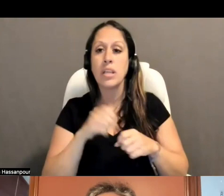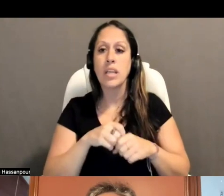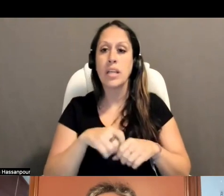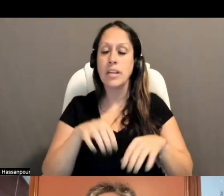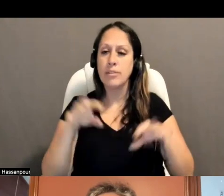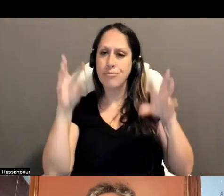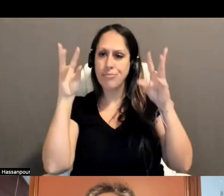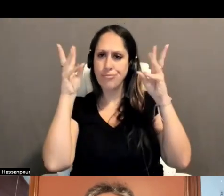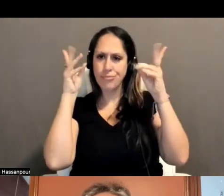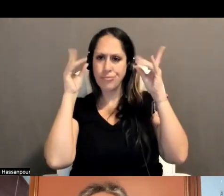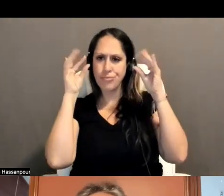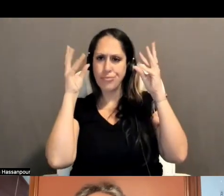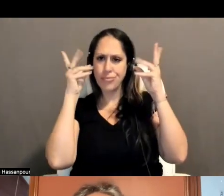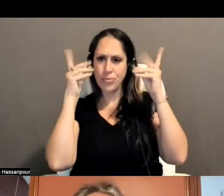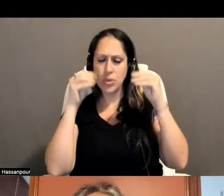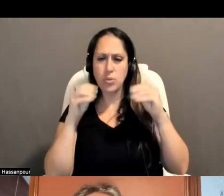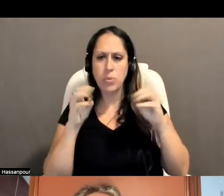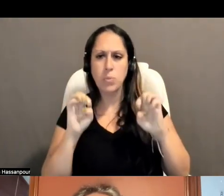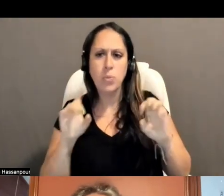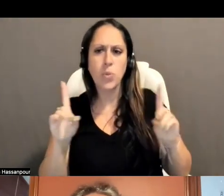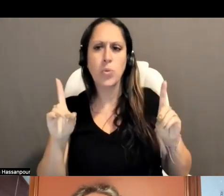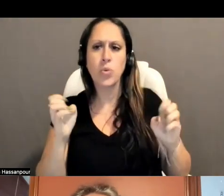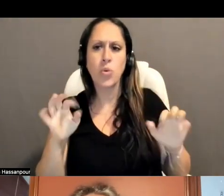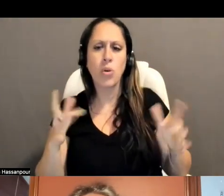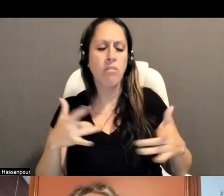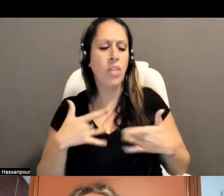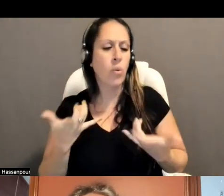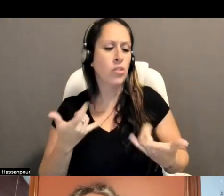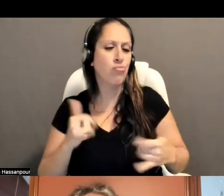contemplative mood or they want to relax.